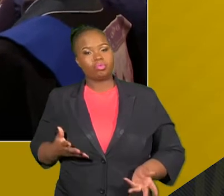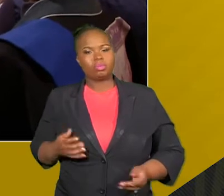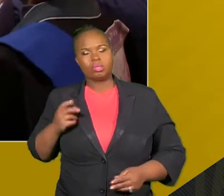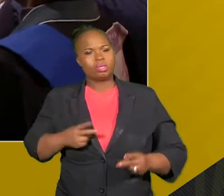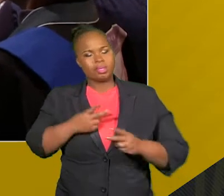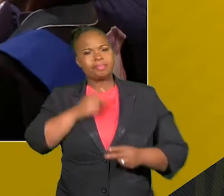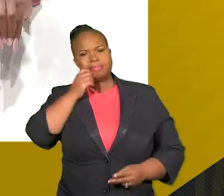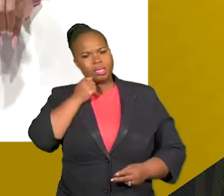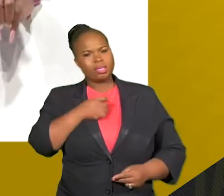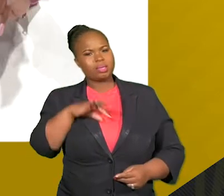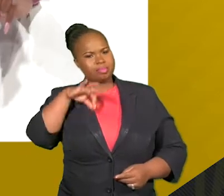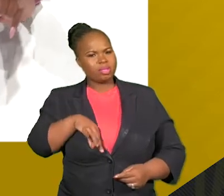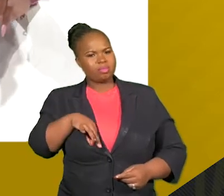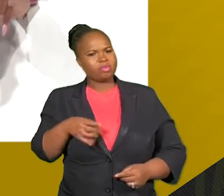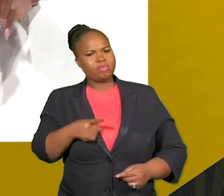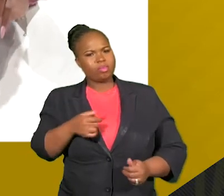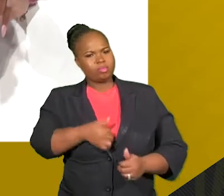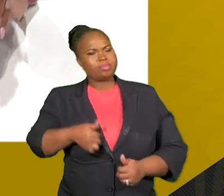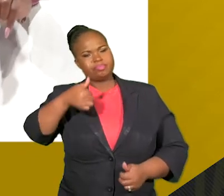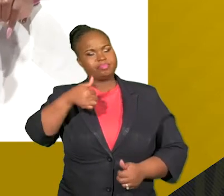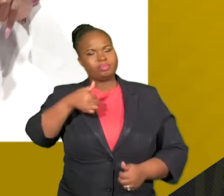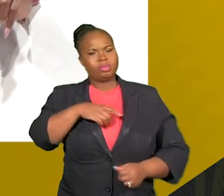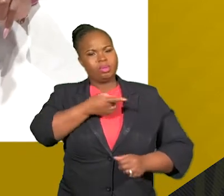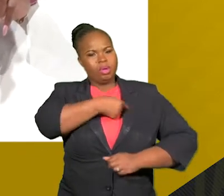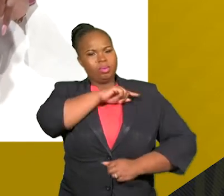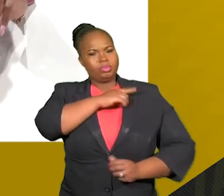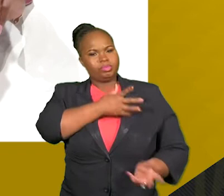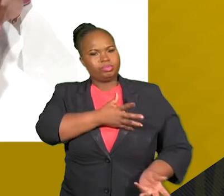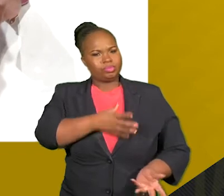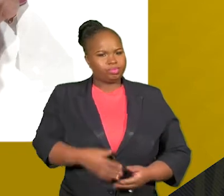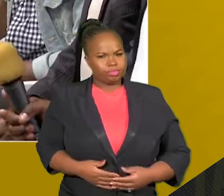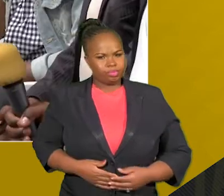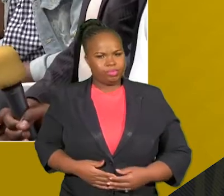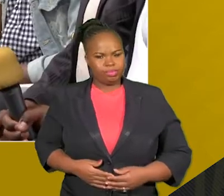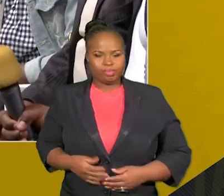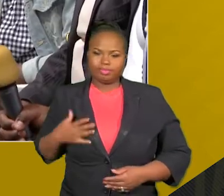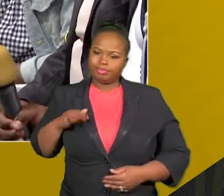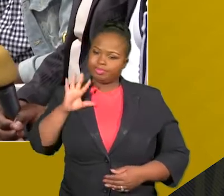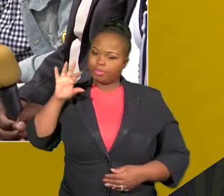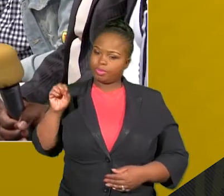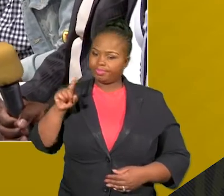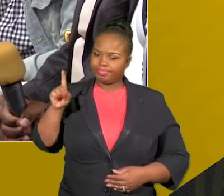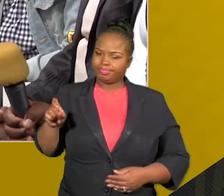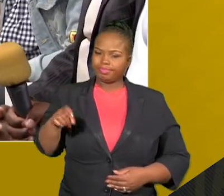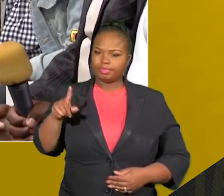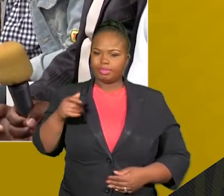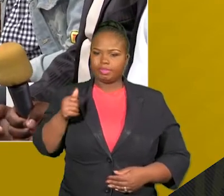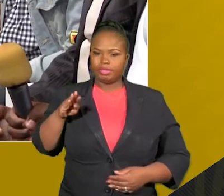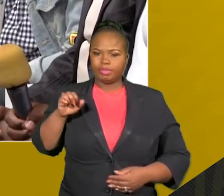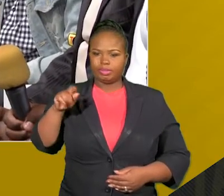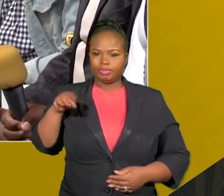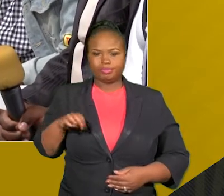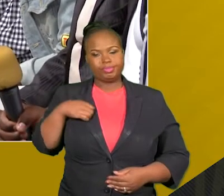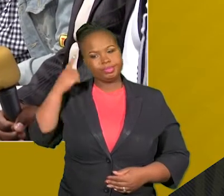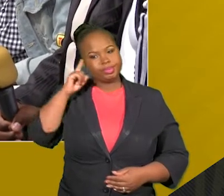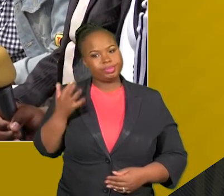Mm. Are men benefiting from this patriarchy that gives them the power over a woman? I think that's a good question, but I'll throw it straight to Ubabu Thabete, Tulan Thabete. What do